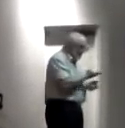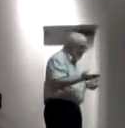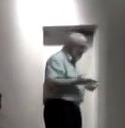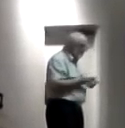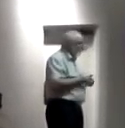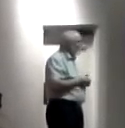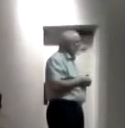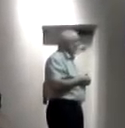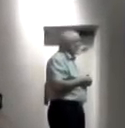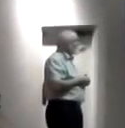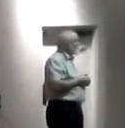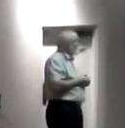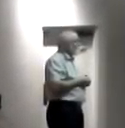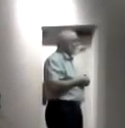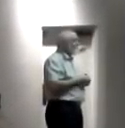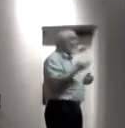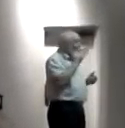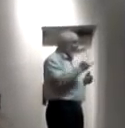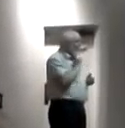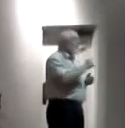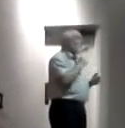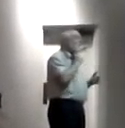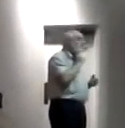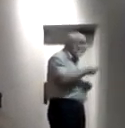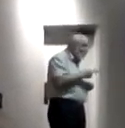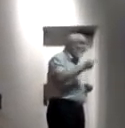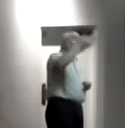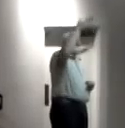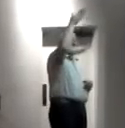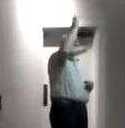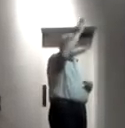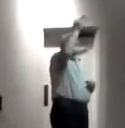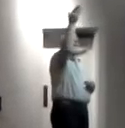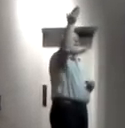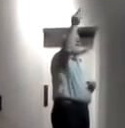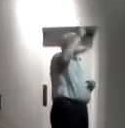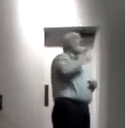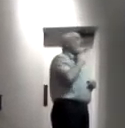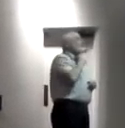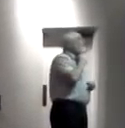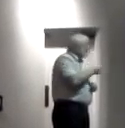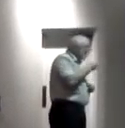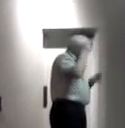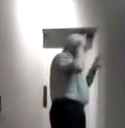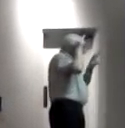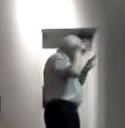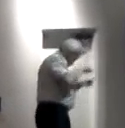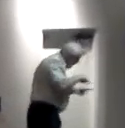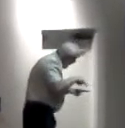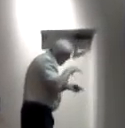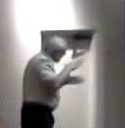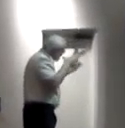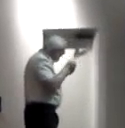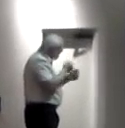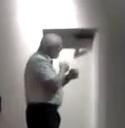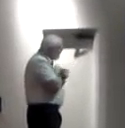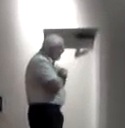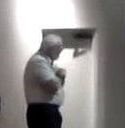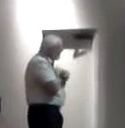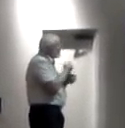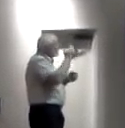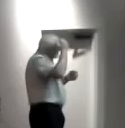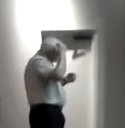There is, in fact, a Father up above. He is, in fact, looking down in tender love. He